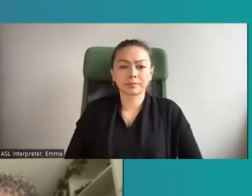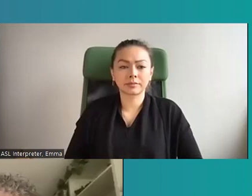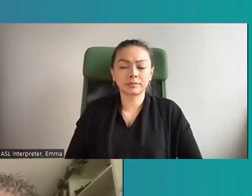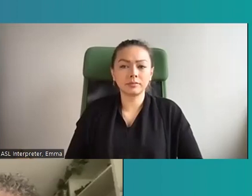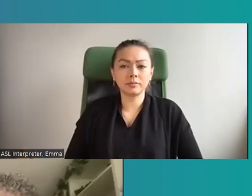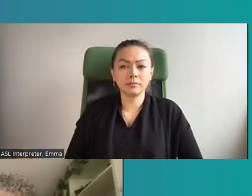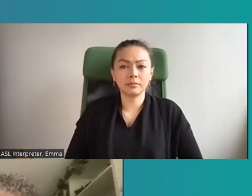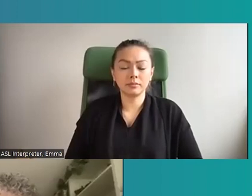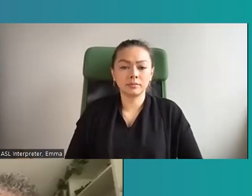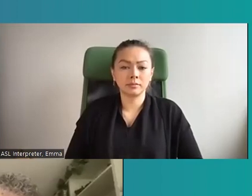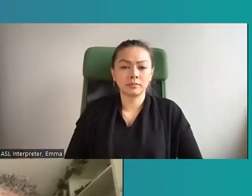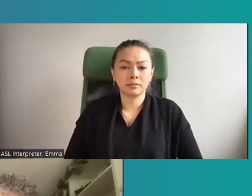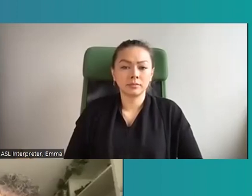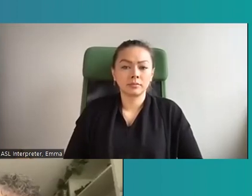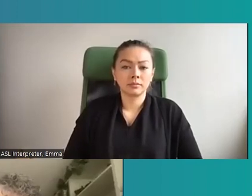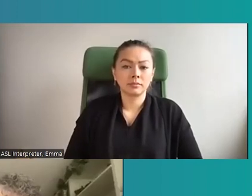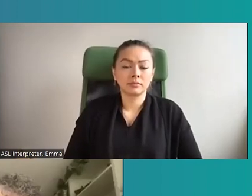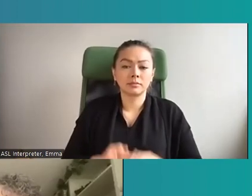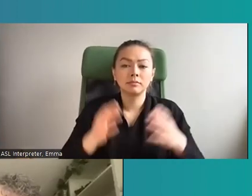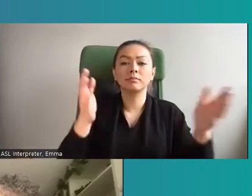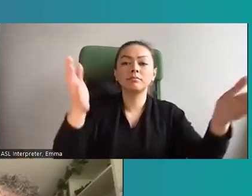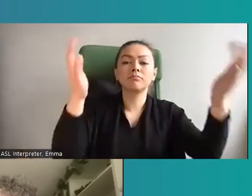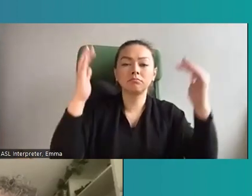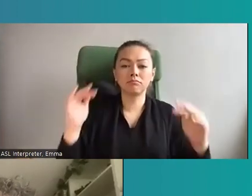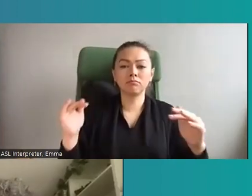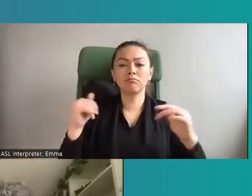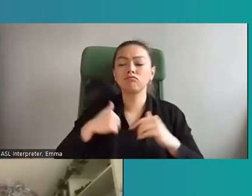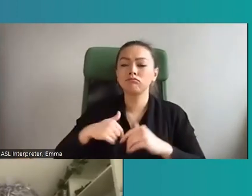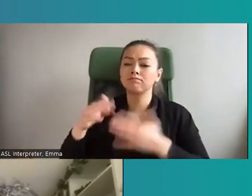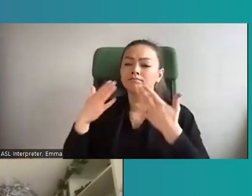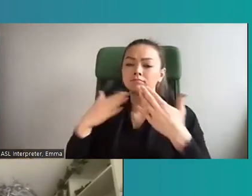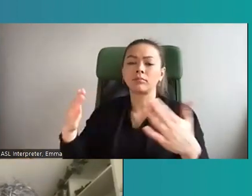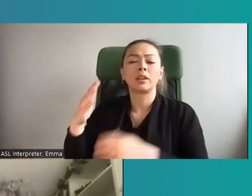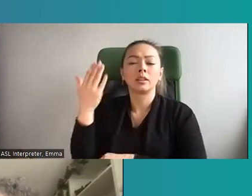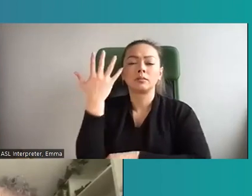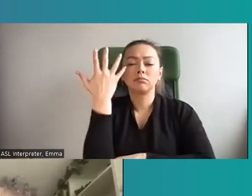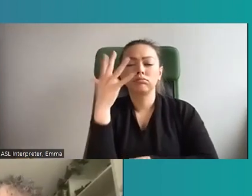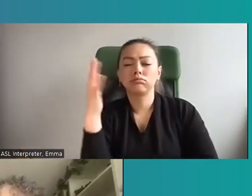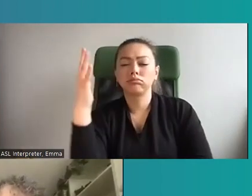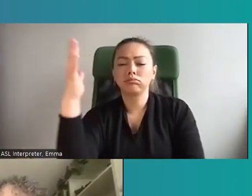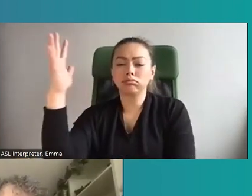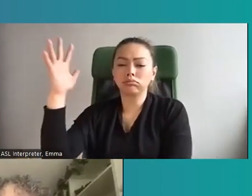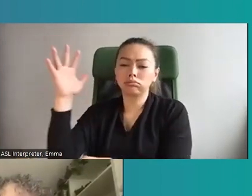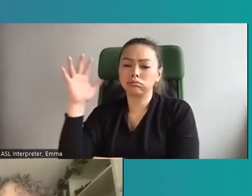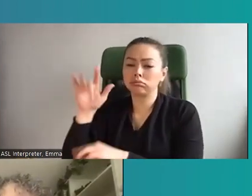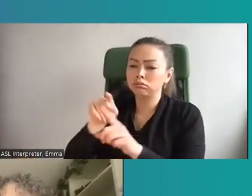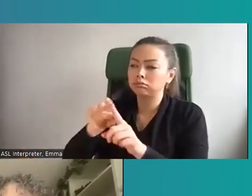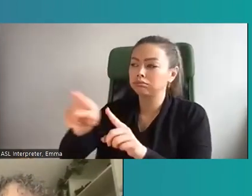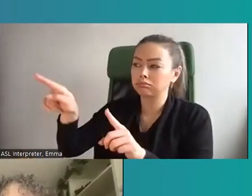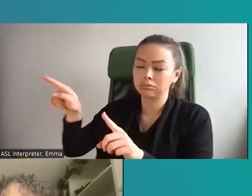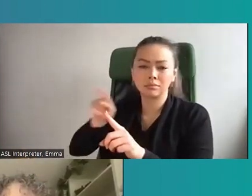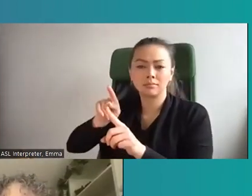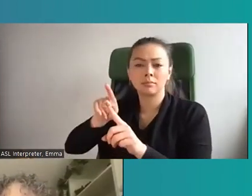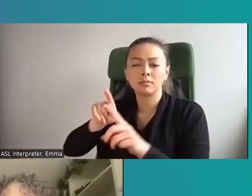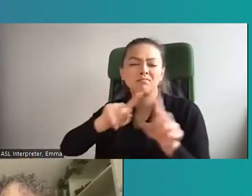minds to the forest, Krahedonia, the trees. There's different kind of trees